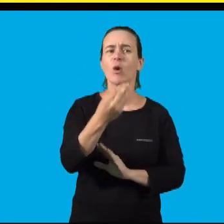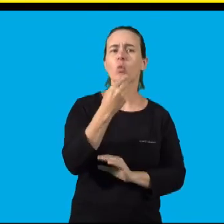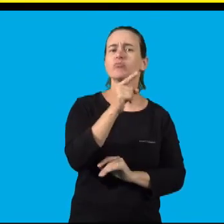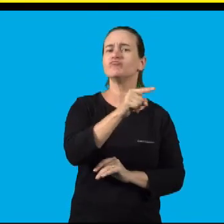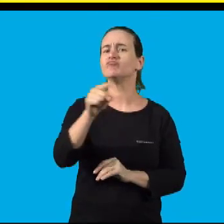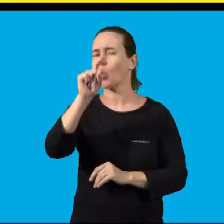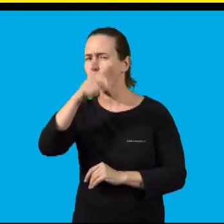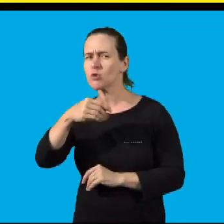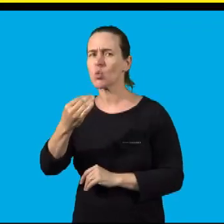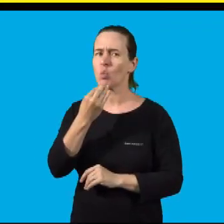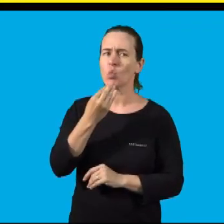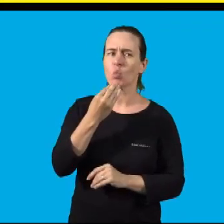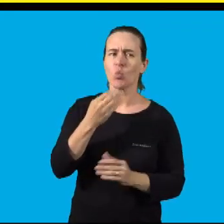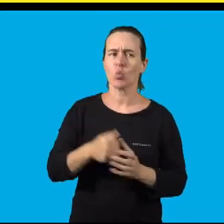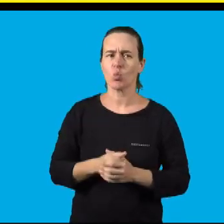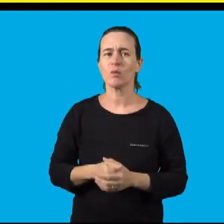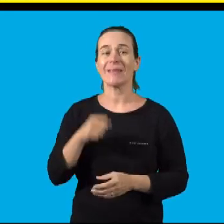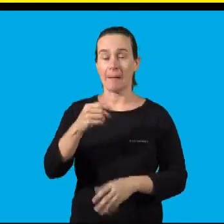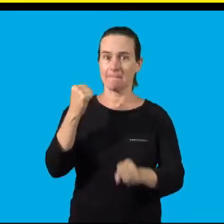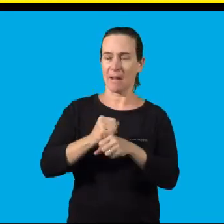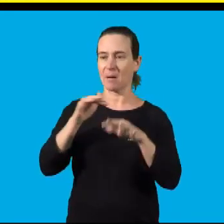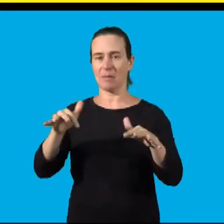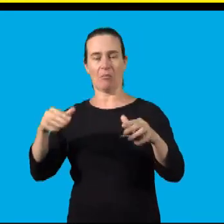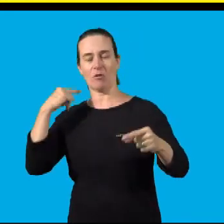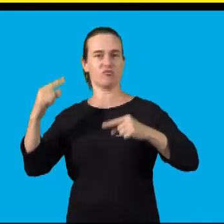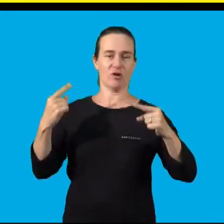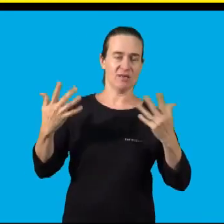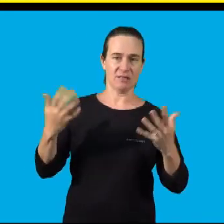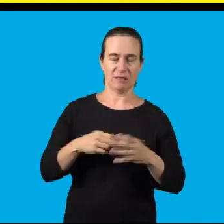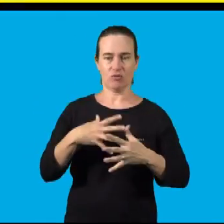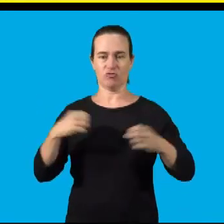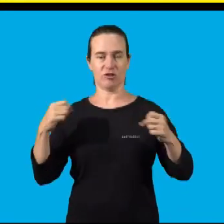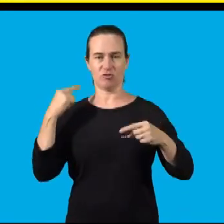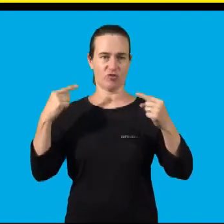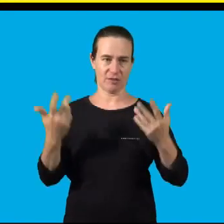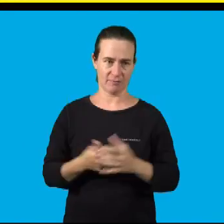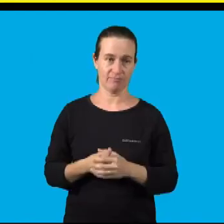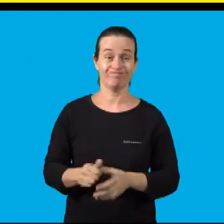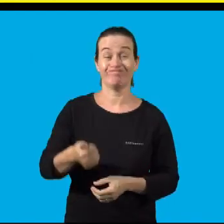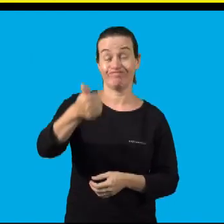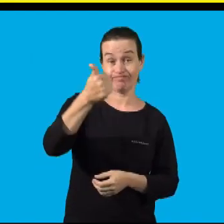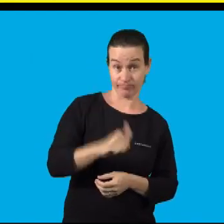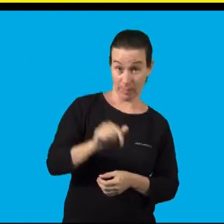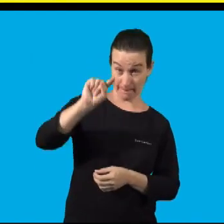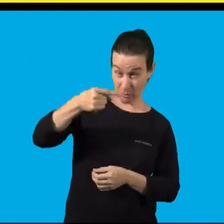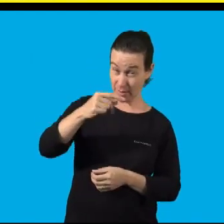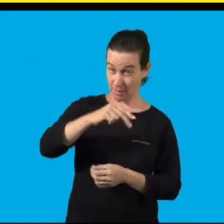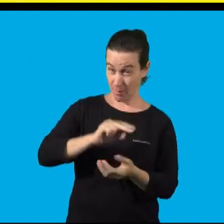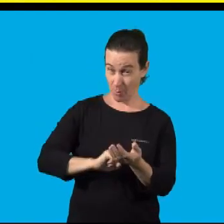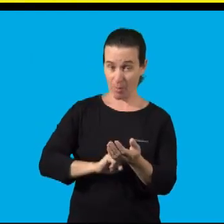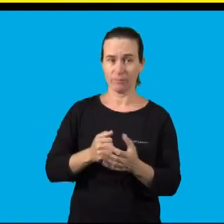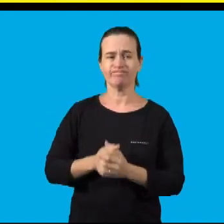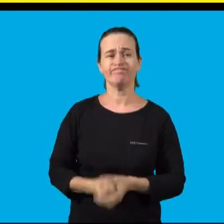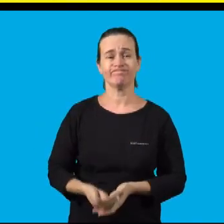establishment of the witch trials and the ensuing hysteria. The point. Furthermore, by